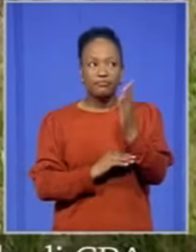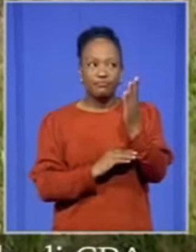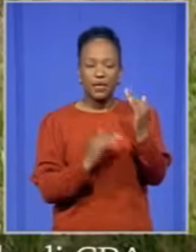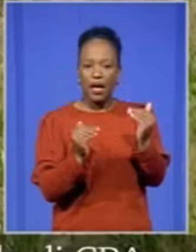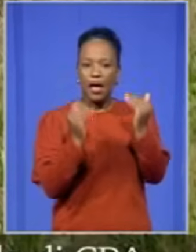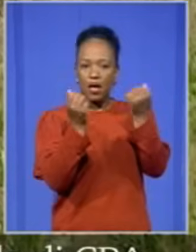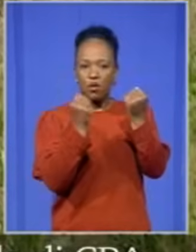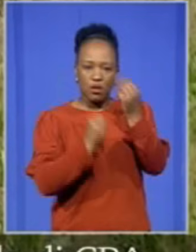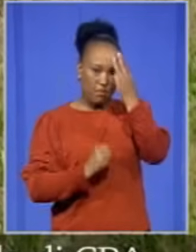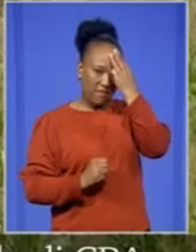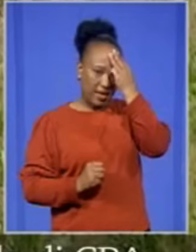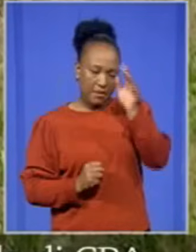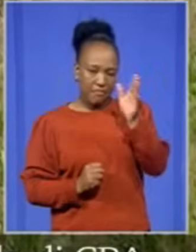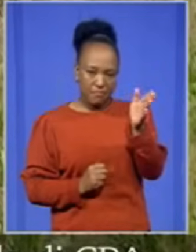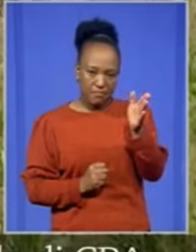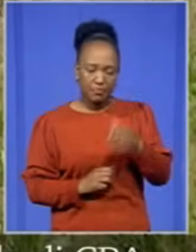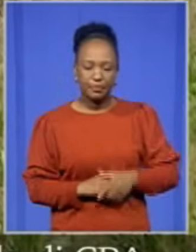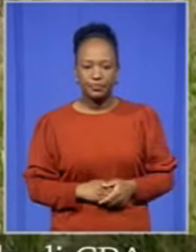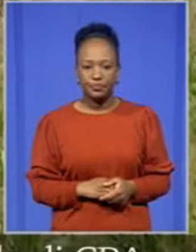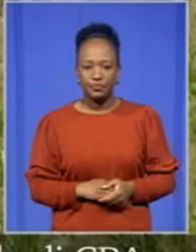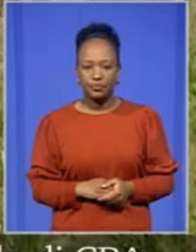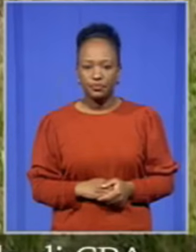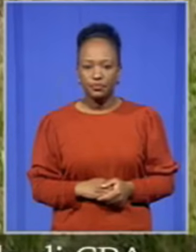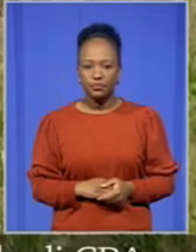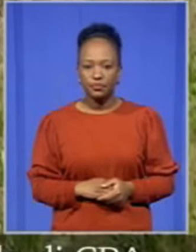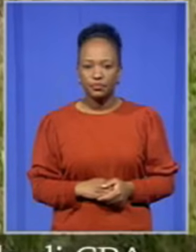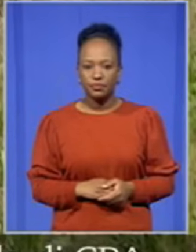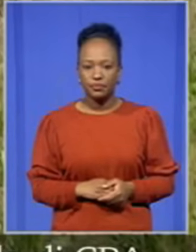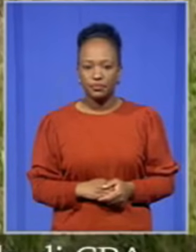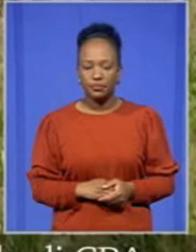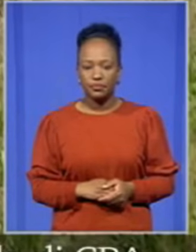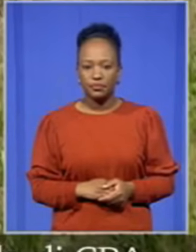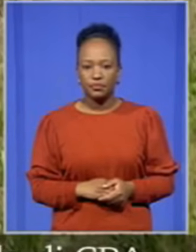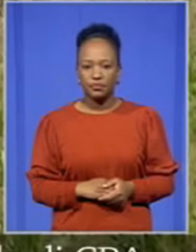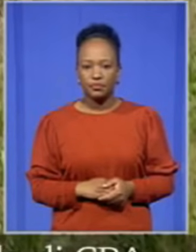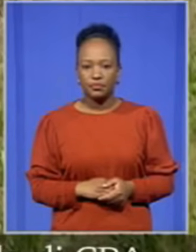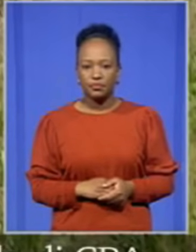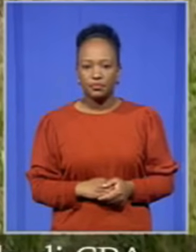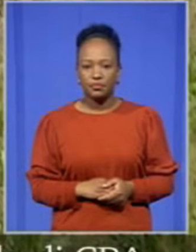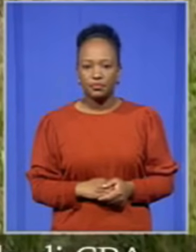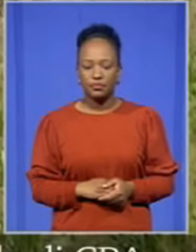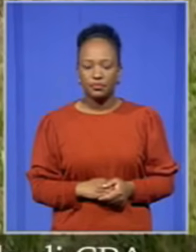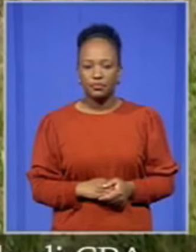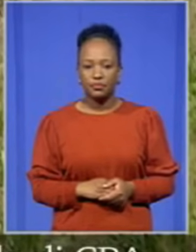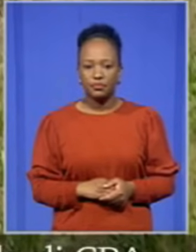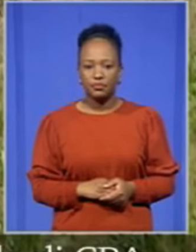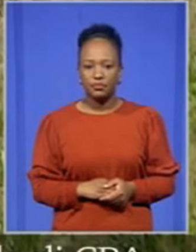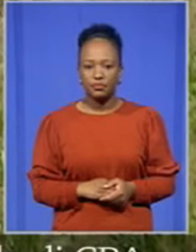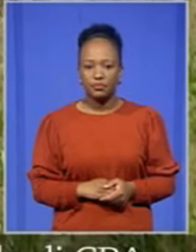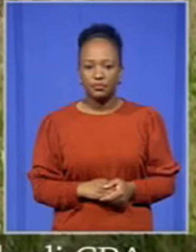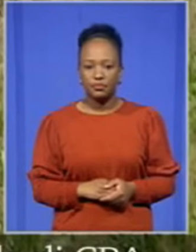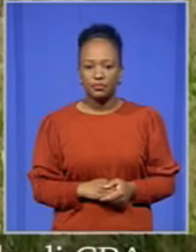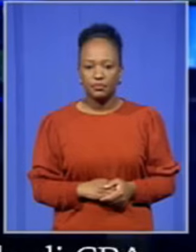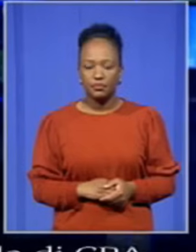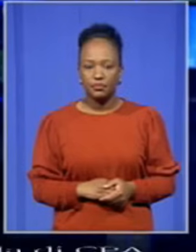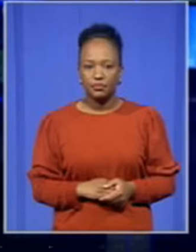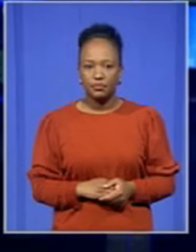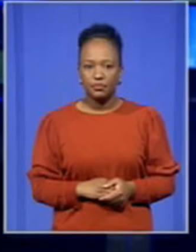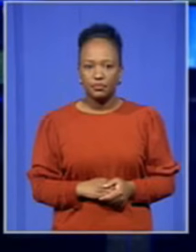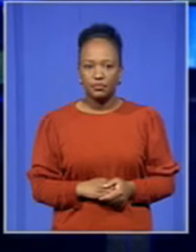Mahikeng. Tumelo Setlhabetse, dikgang ke tsa SABC, di-parel CPA kwa ntlenyana ga Lichtenburg.